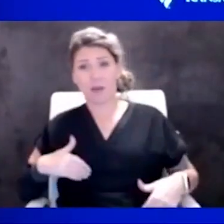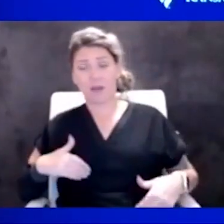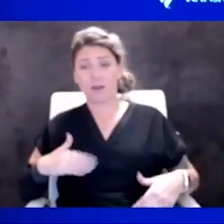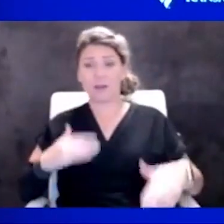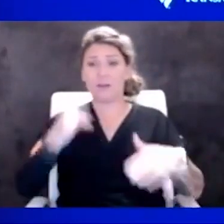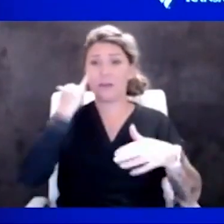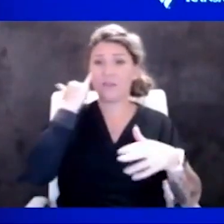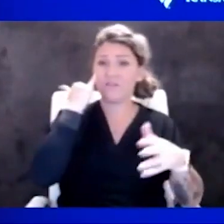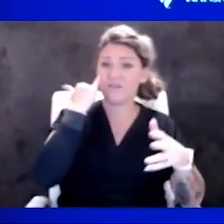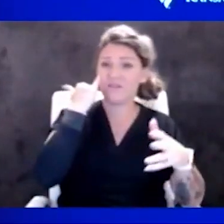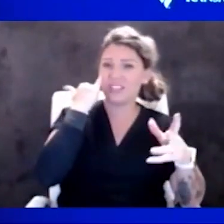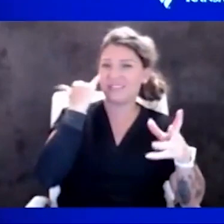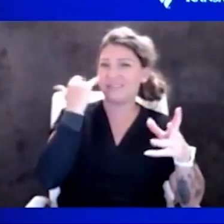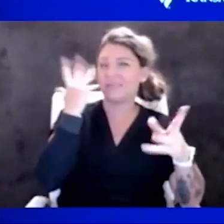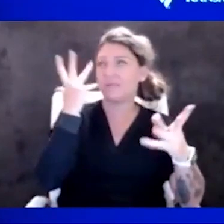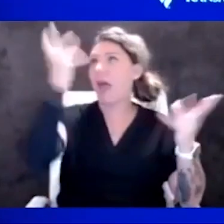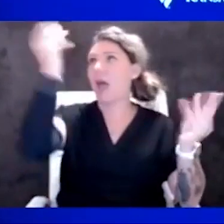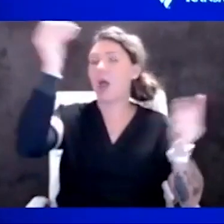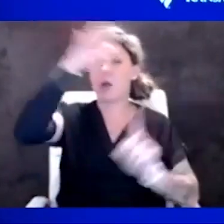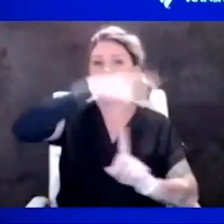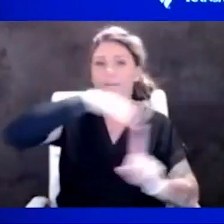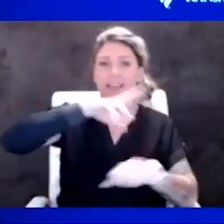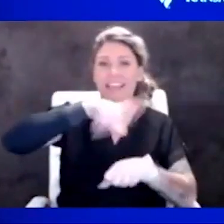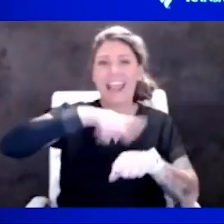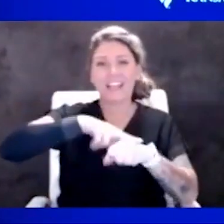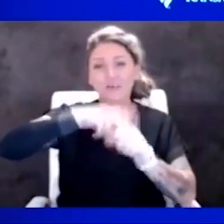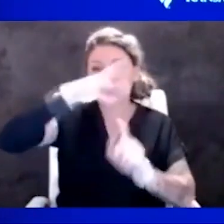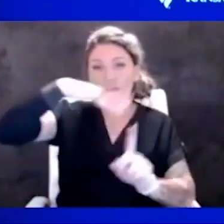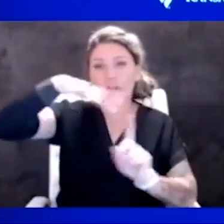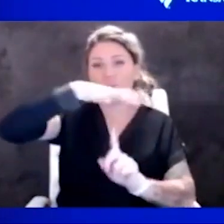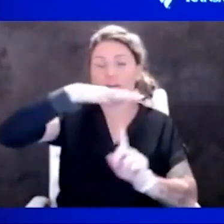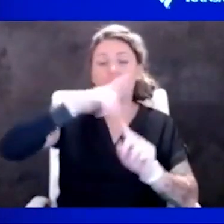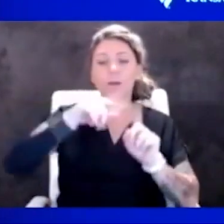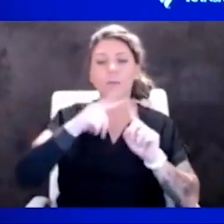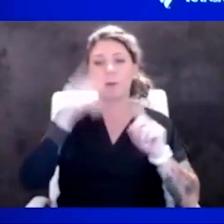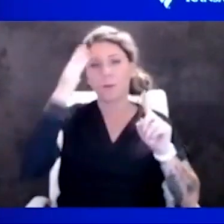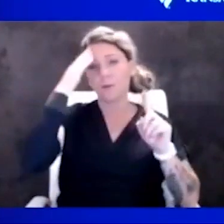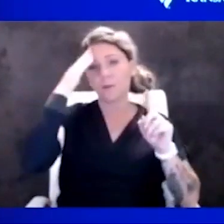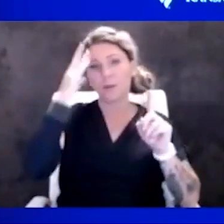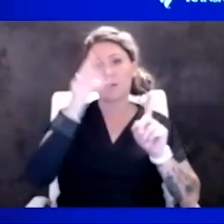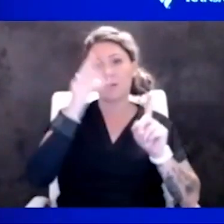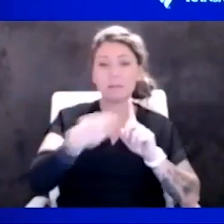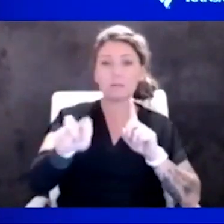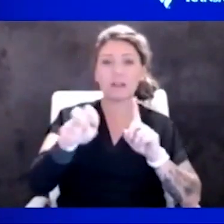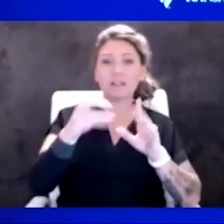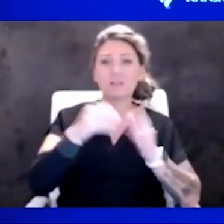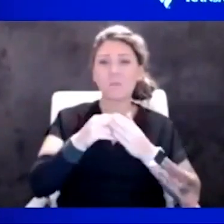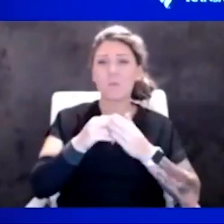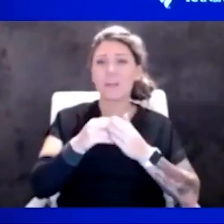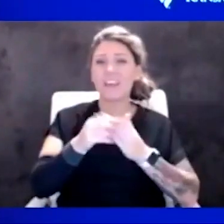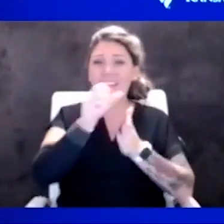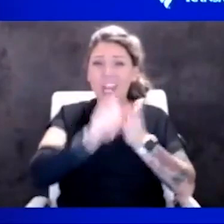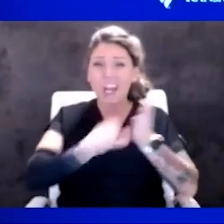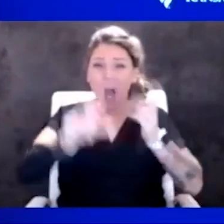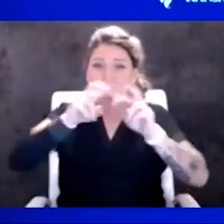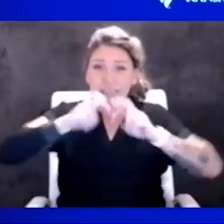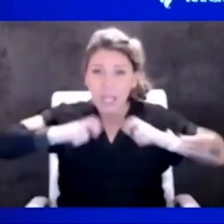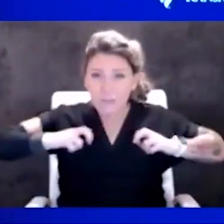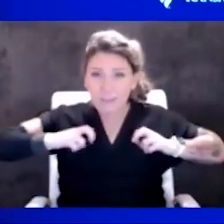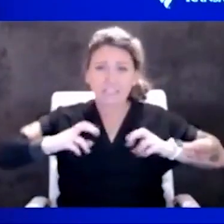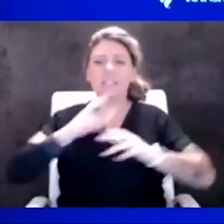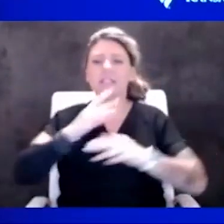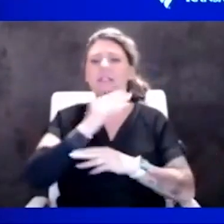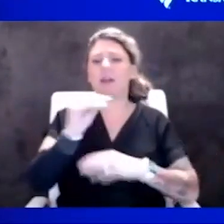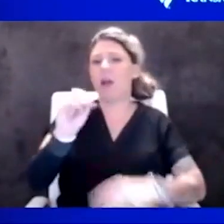the environment. But we do know that there has been spread and autopsy and things like that. So our autopsy group